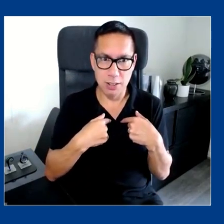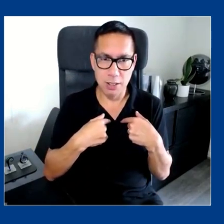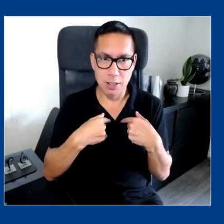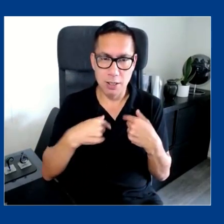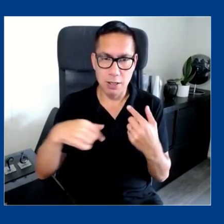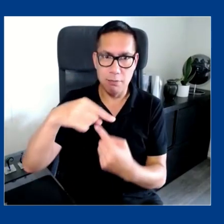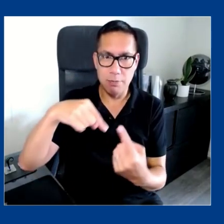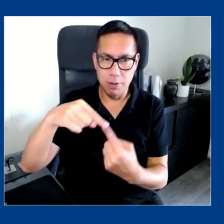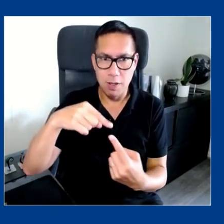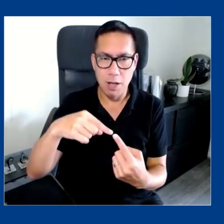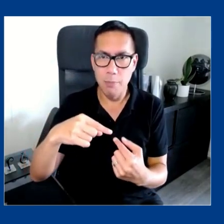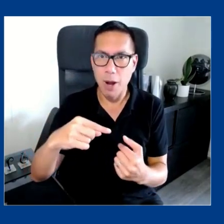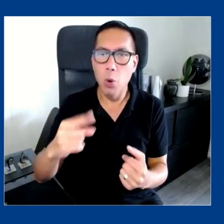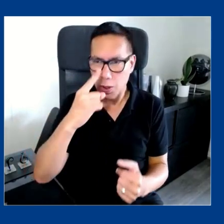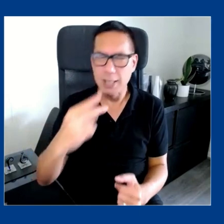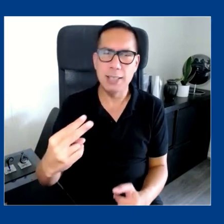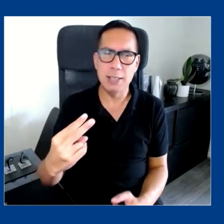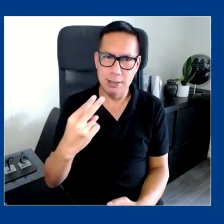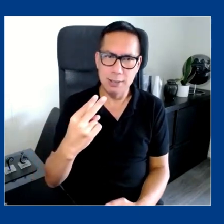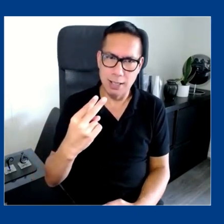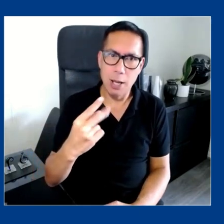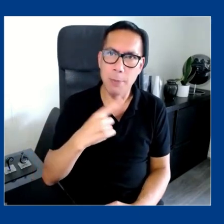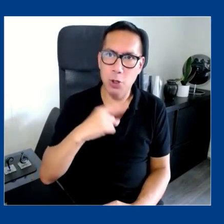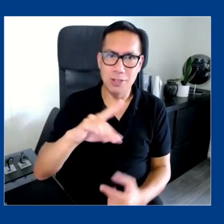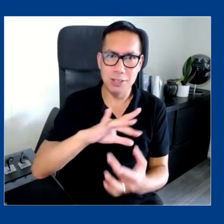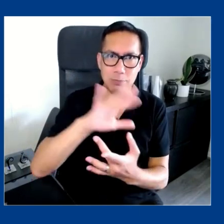them. They are just they, because they are spirit.